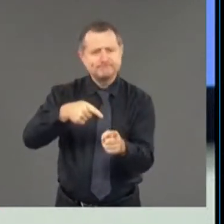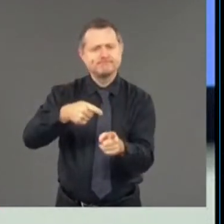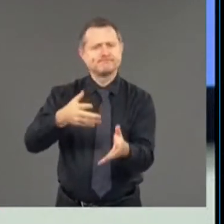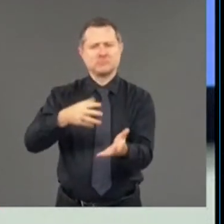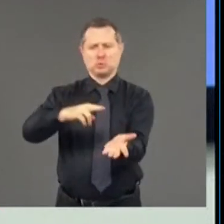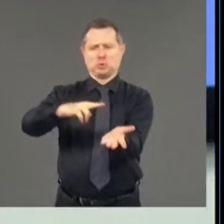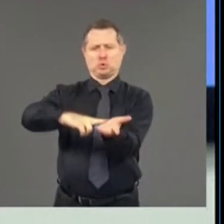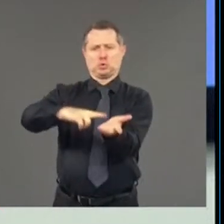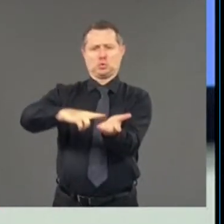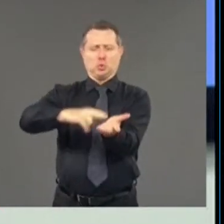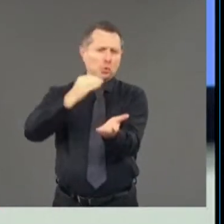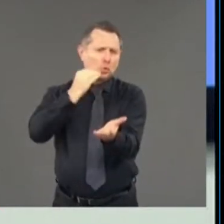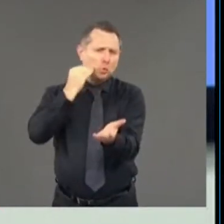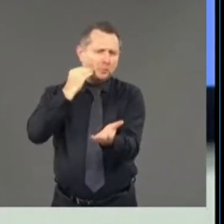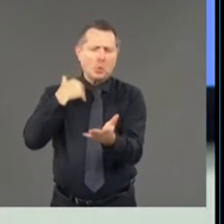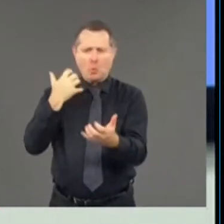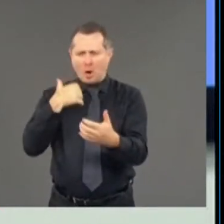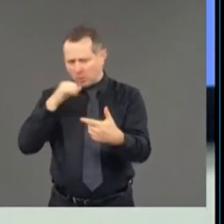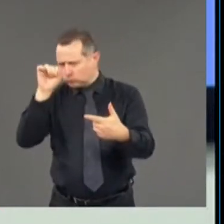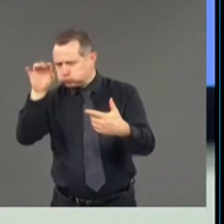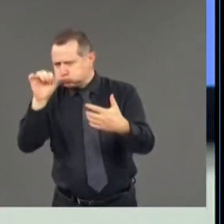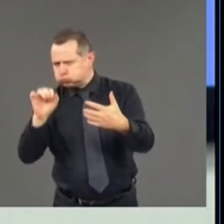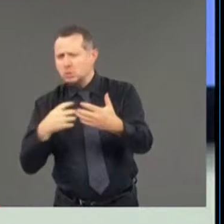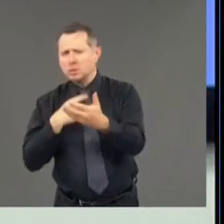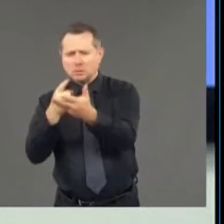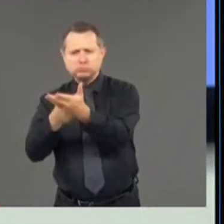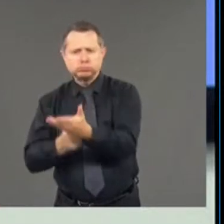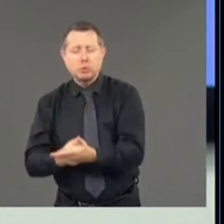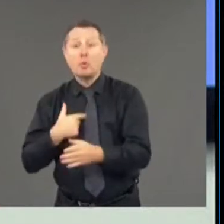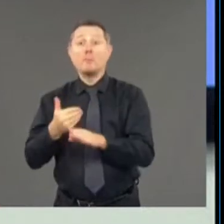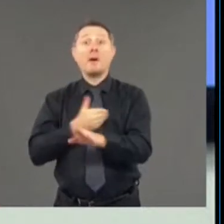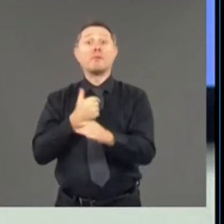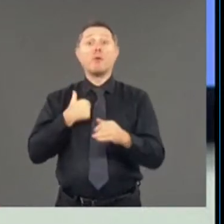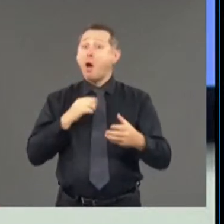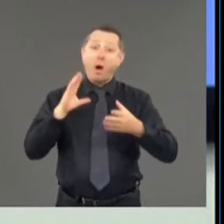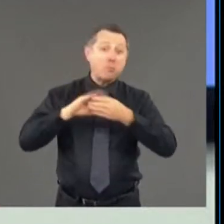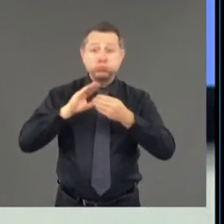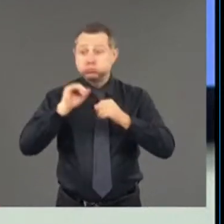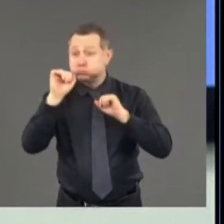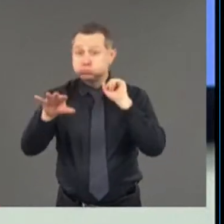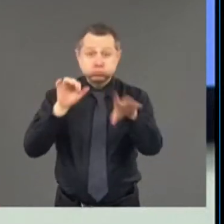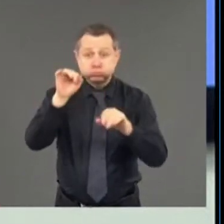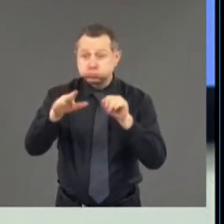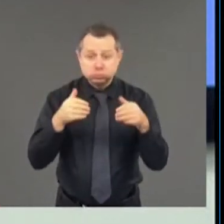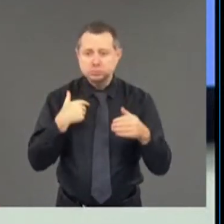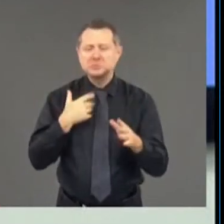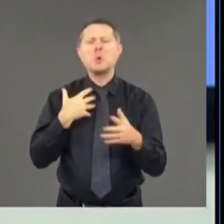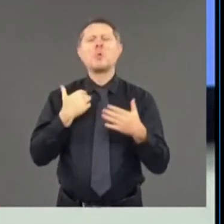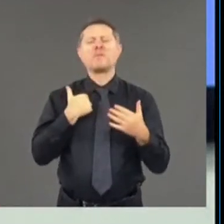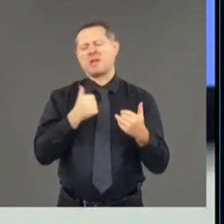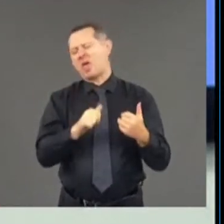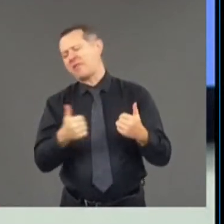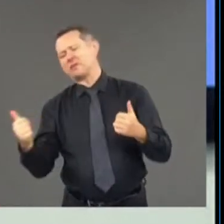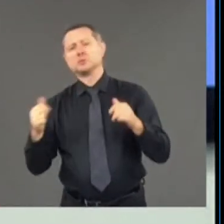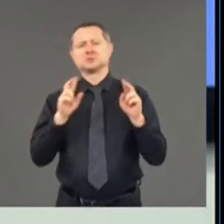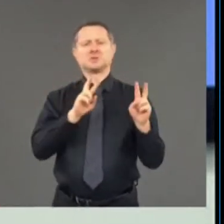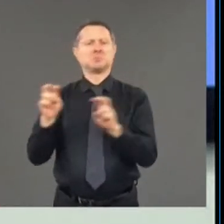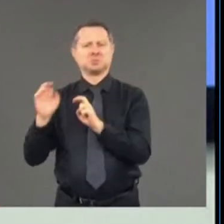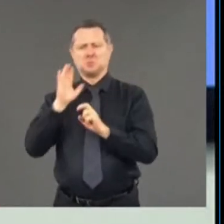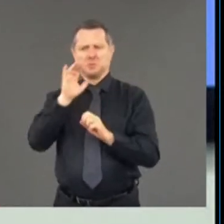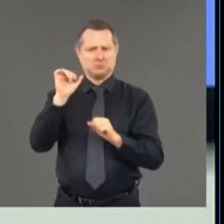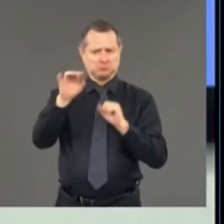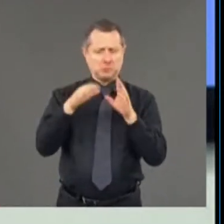the technical aspects of anything, whether it is public health and science or other areas, I believe it is wise to put things into